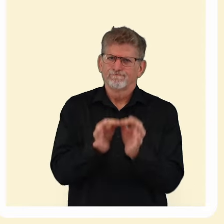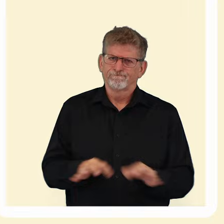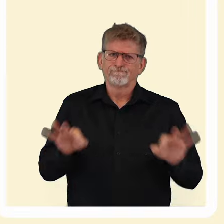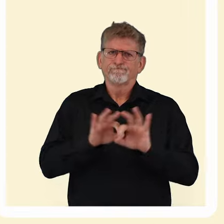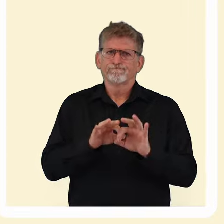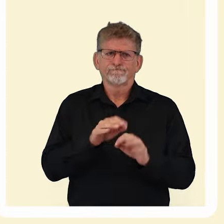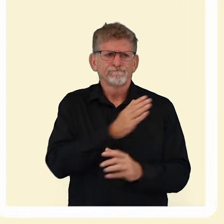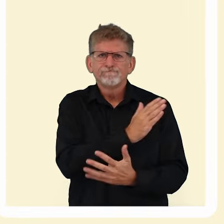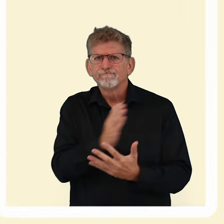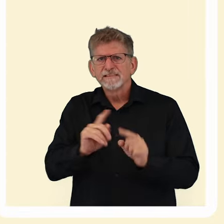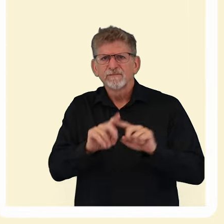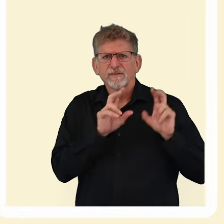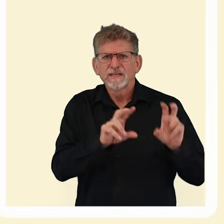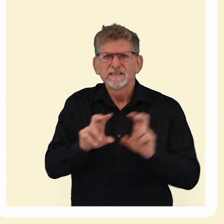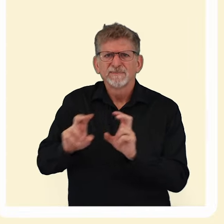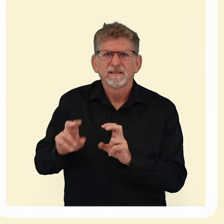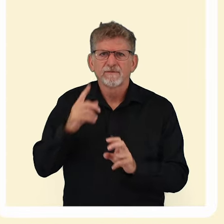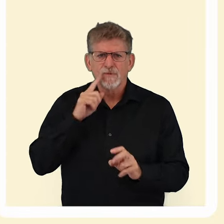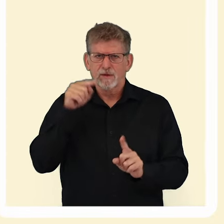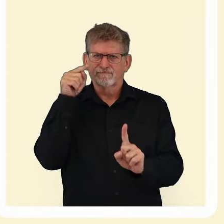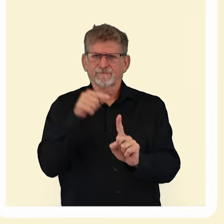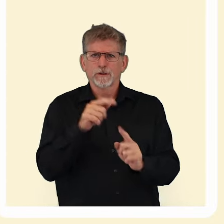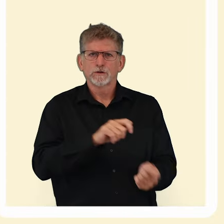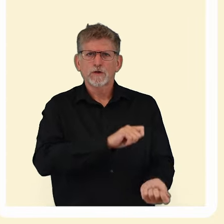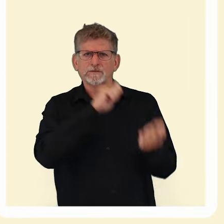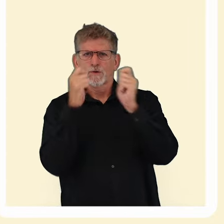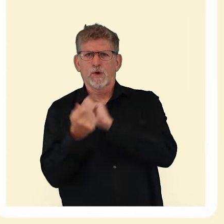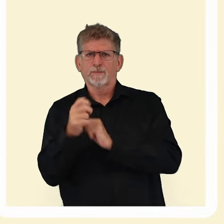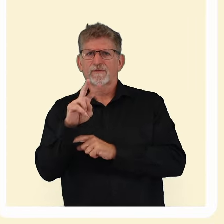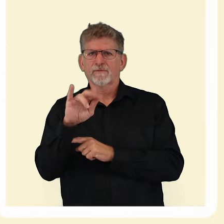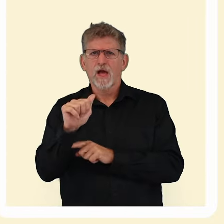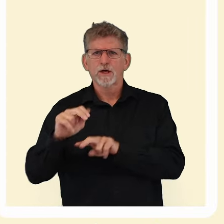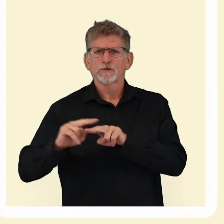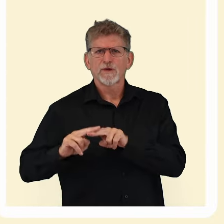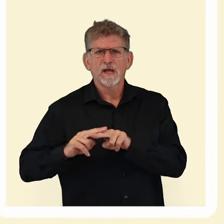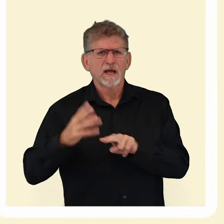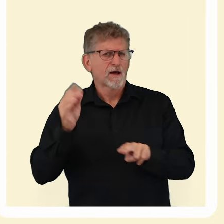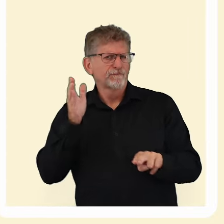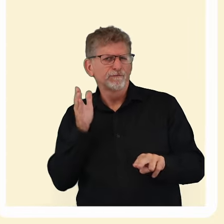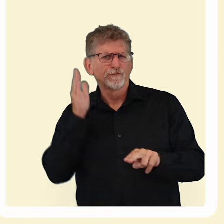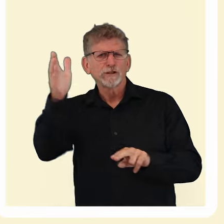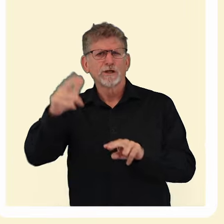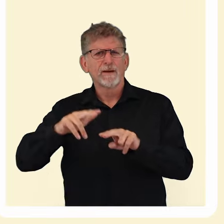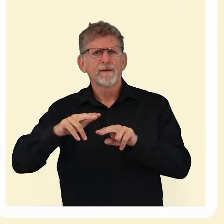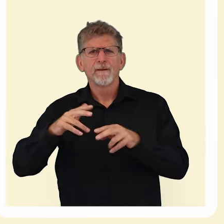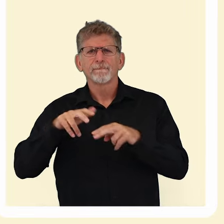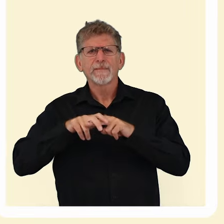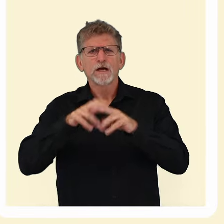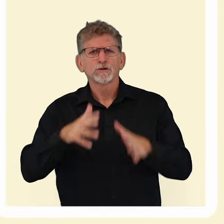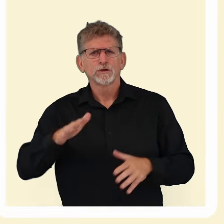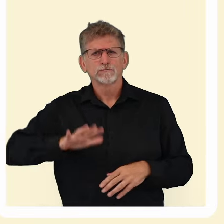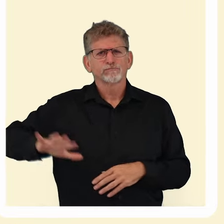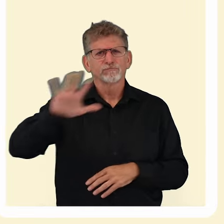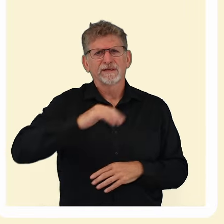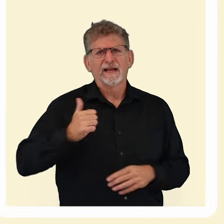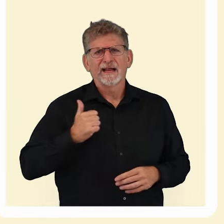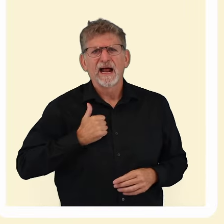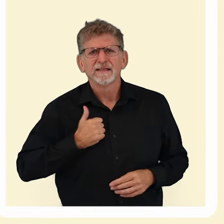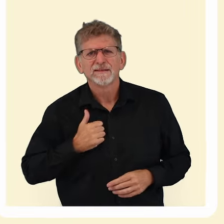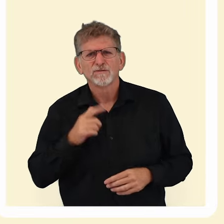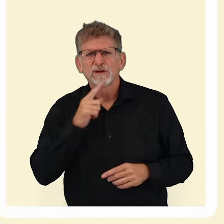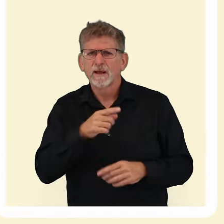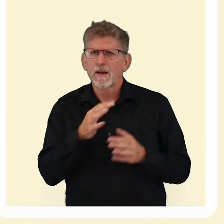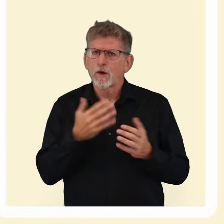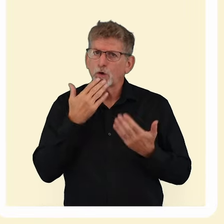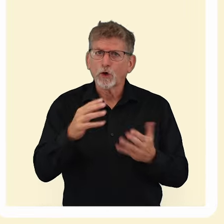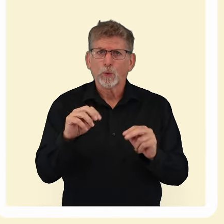Rail and the future of passenger rail in Canada. So it's very good news for our Via Rail. And for our